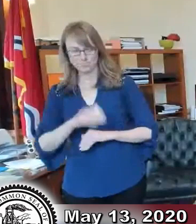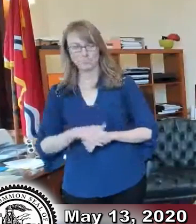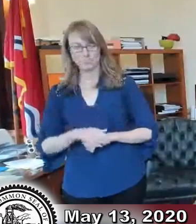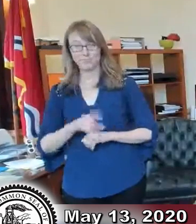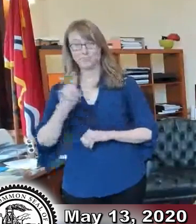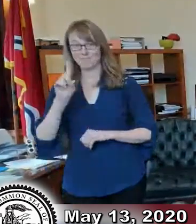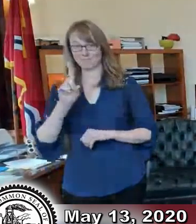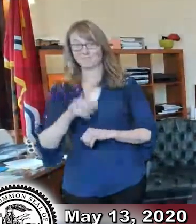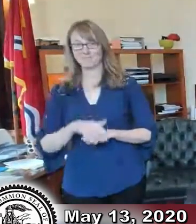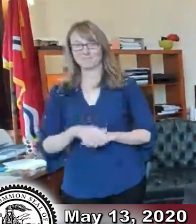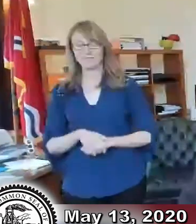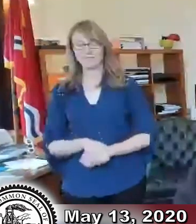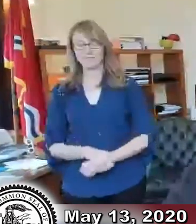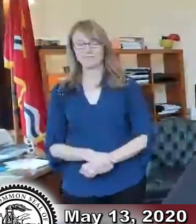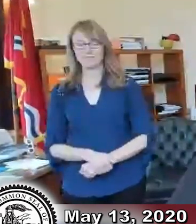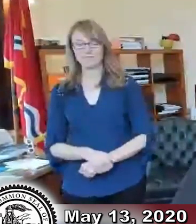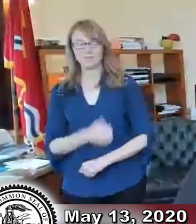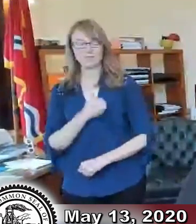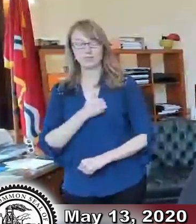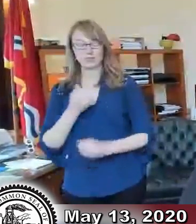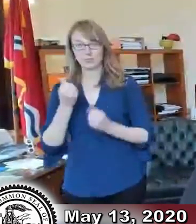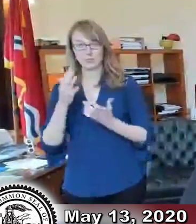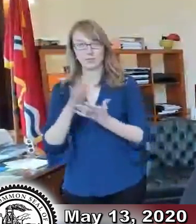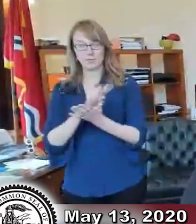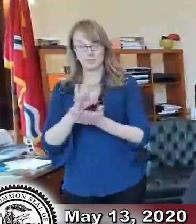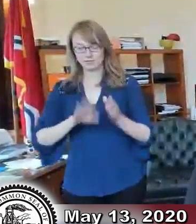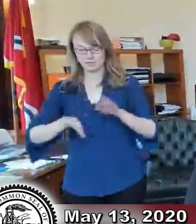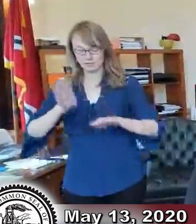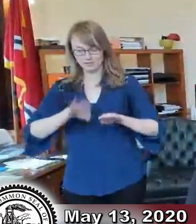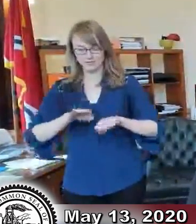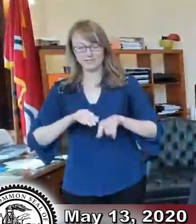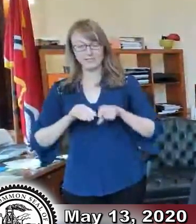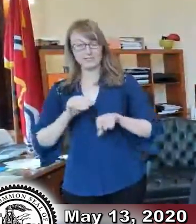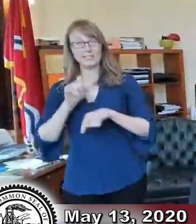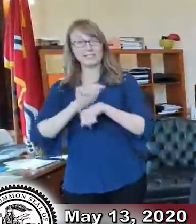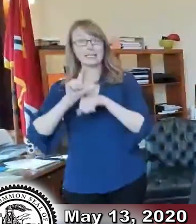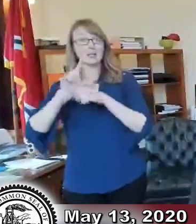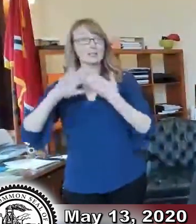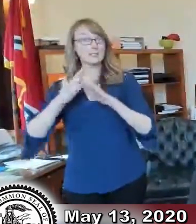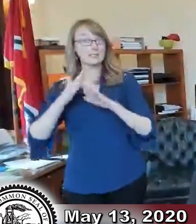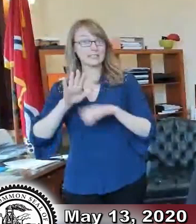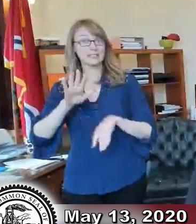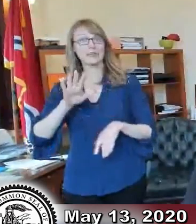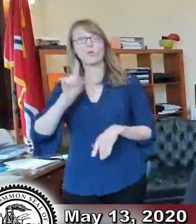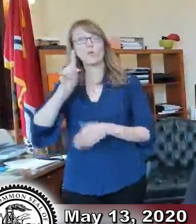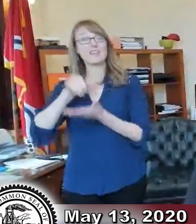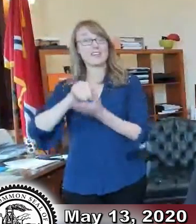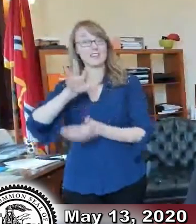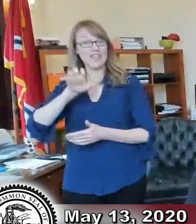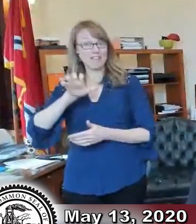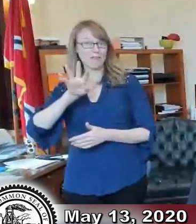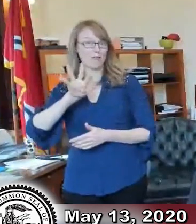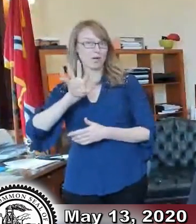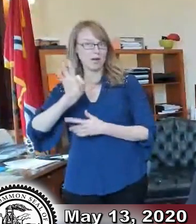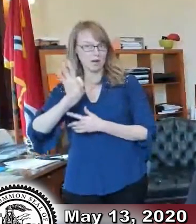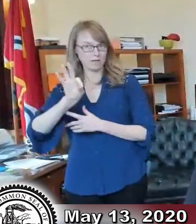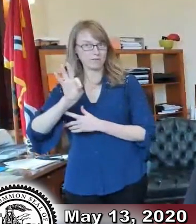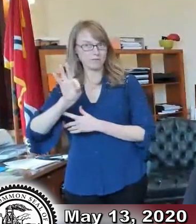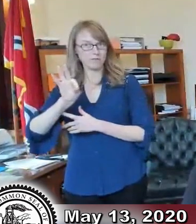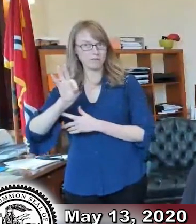Here we go. I'm sorry, too many pieces of paper. City of St. Louis now has 1,549